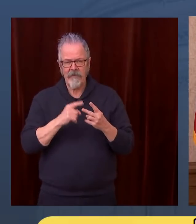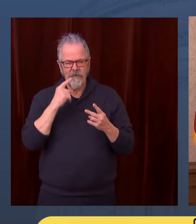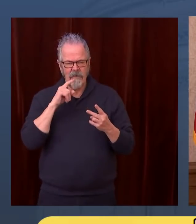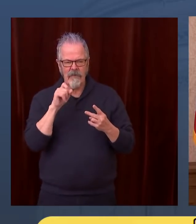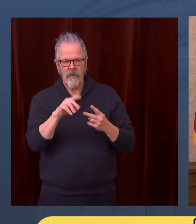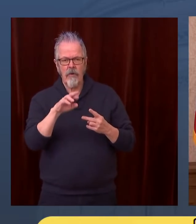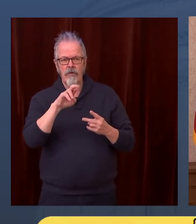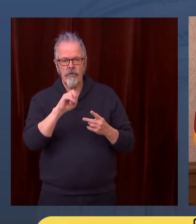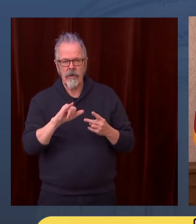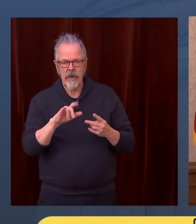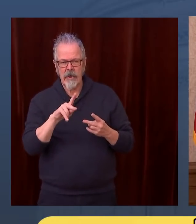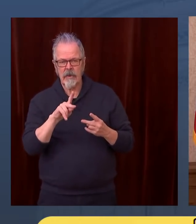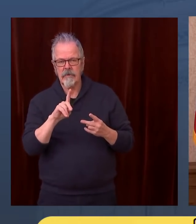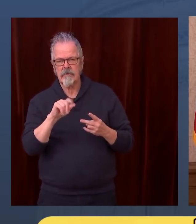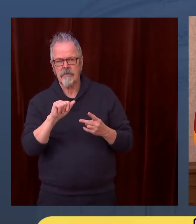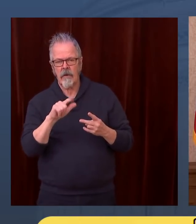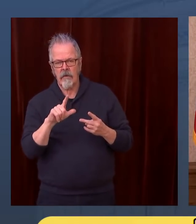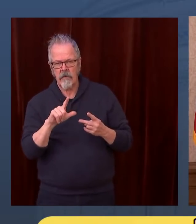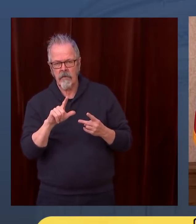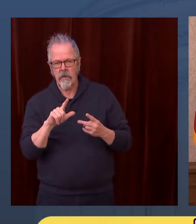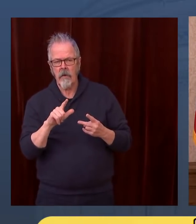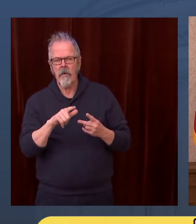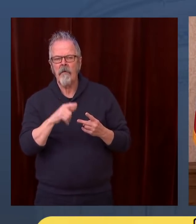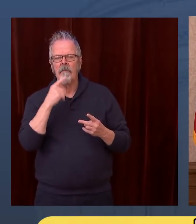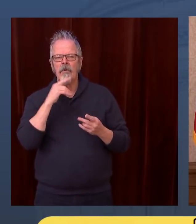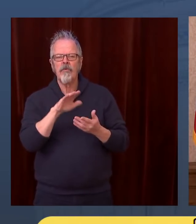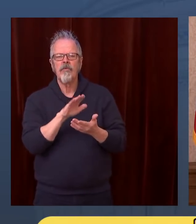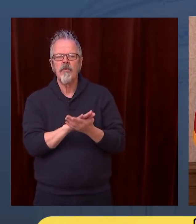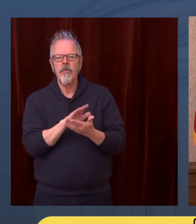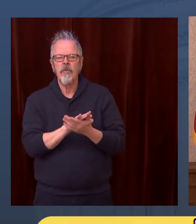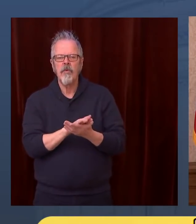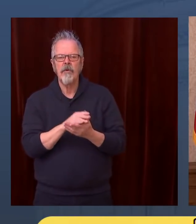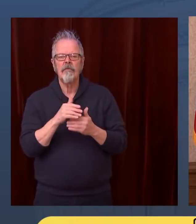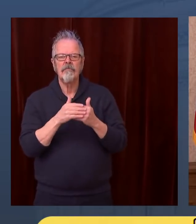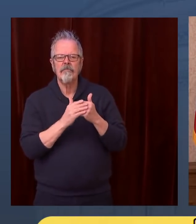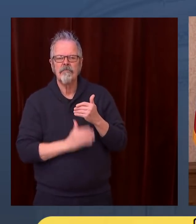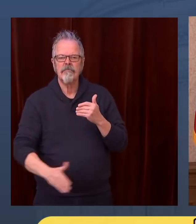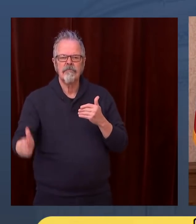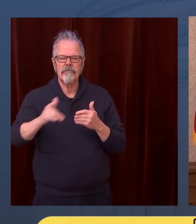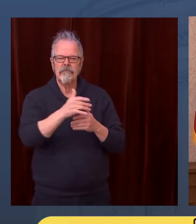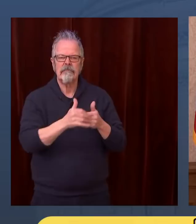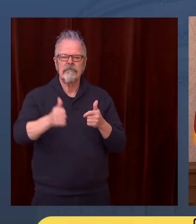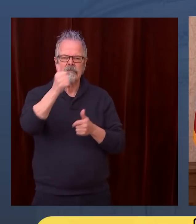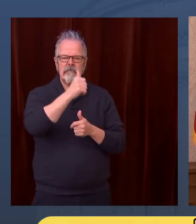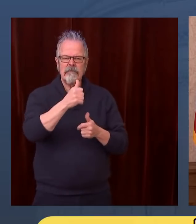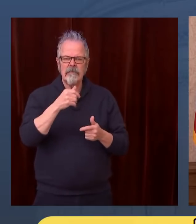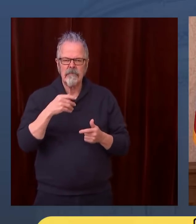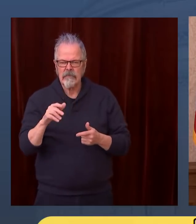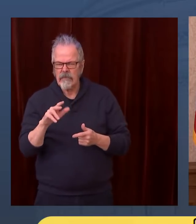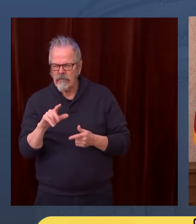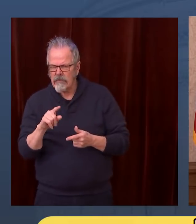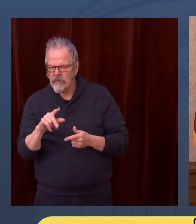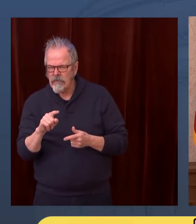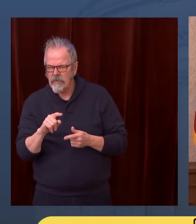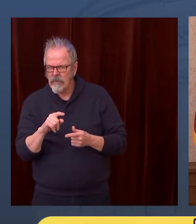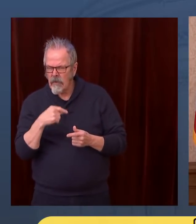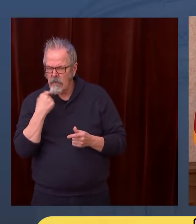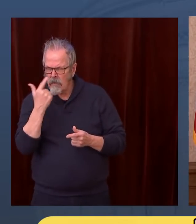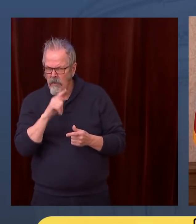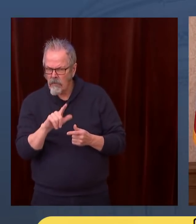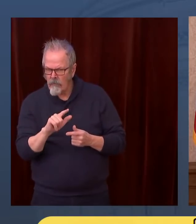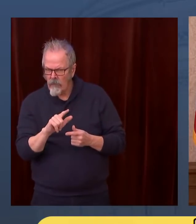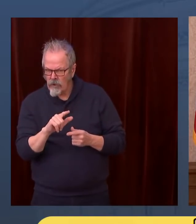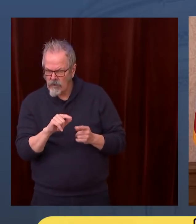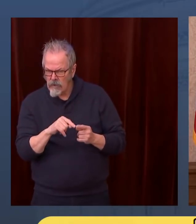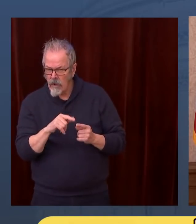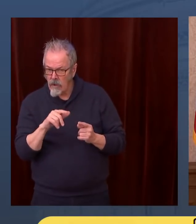be encountering on the 21st? If I understand, things like the 3-foot required distance, social distance,